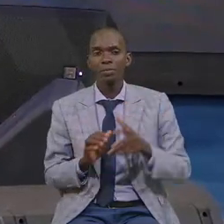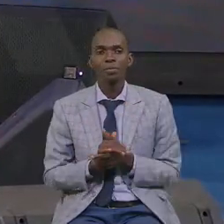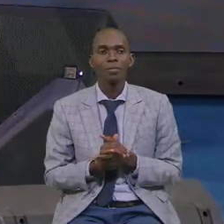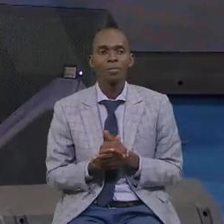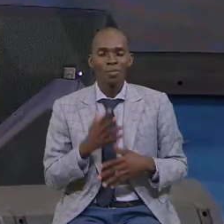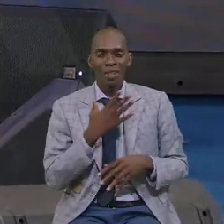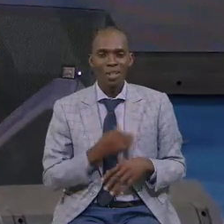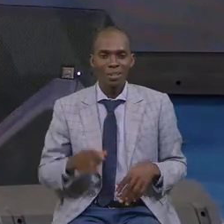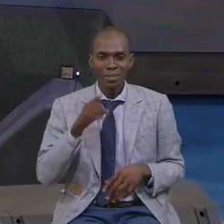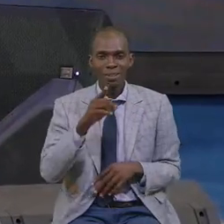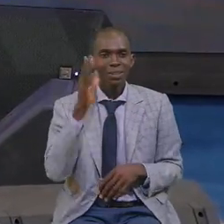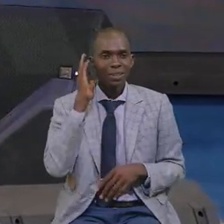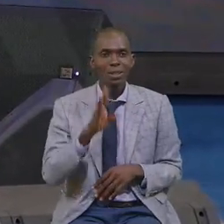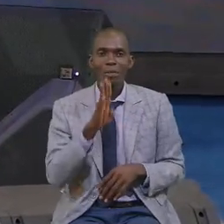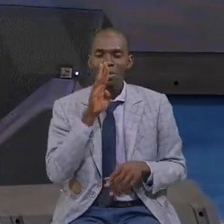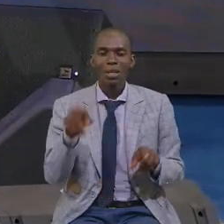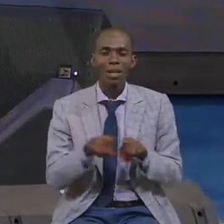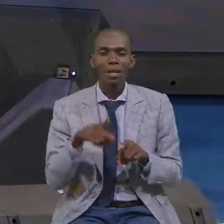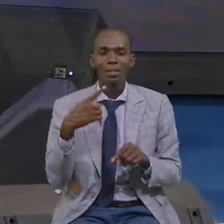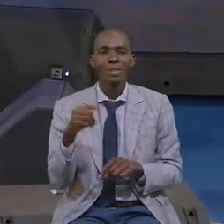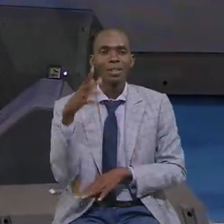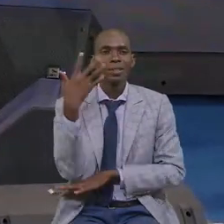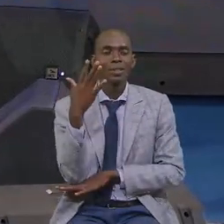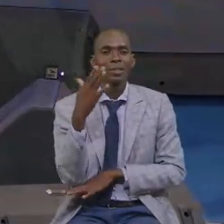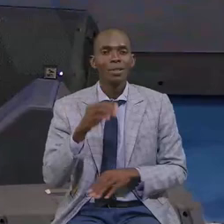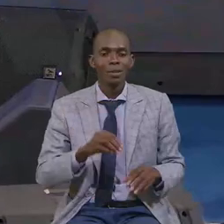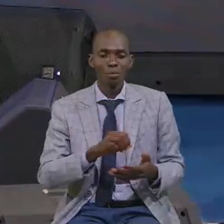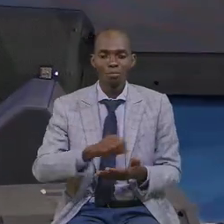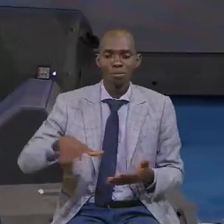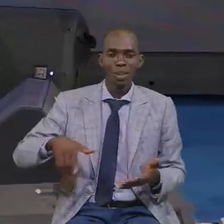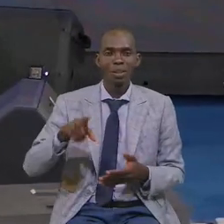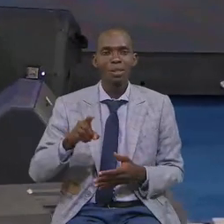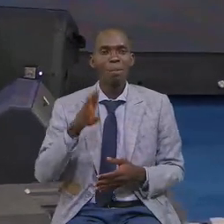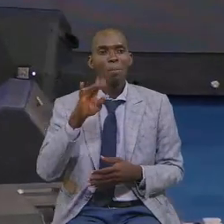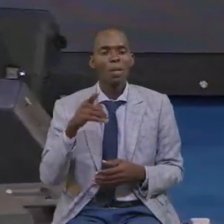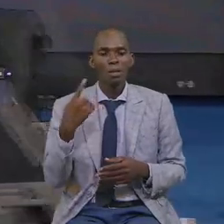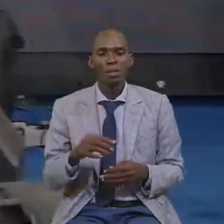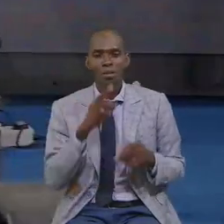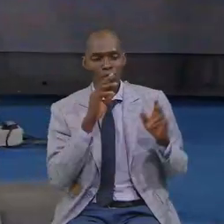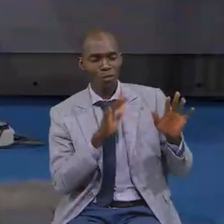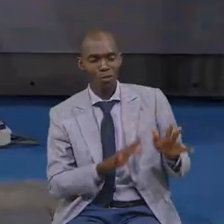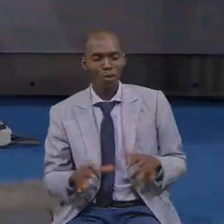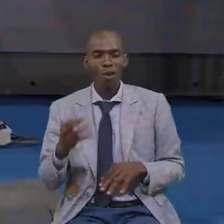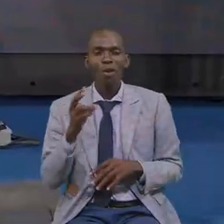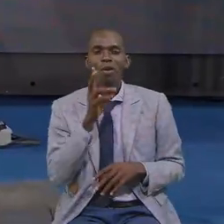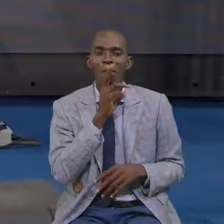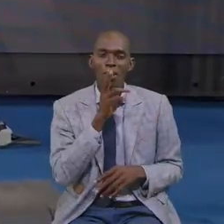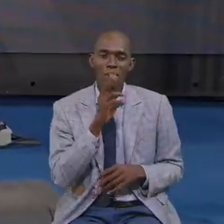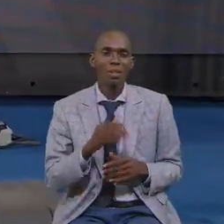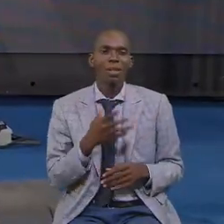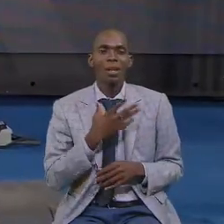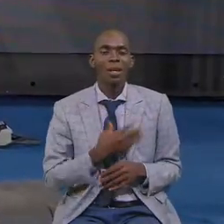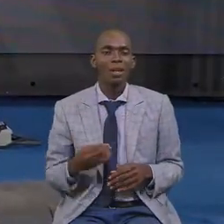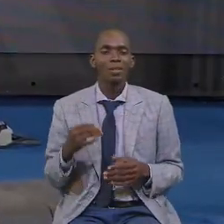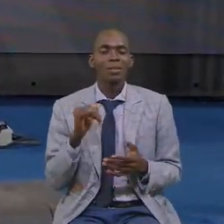be like a tree planted by the rivers of water. And it